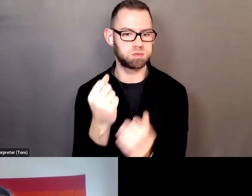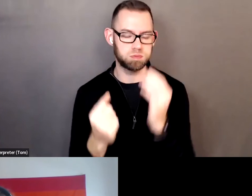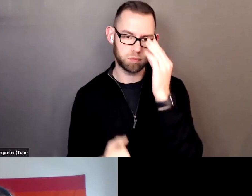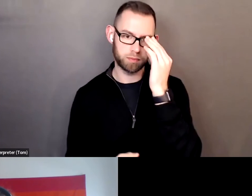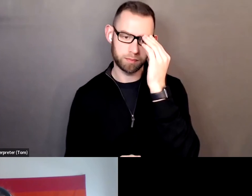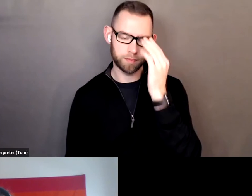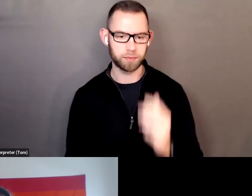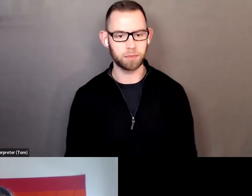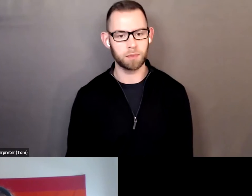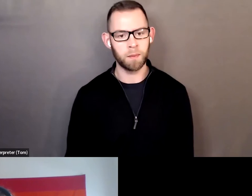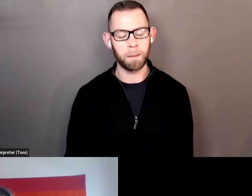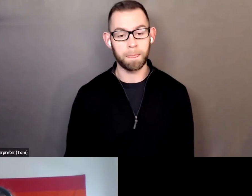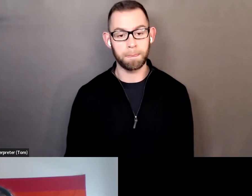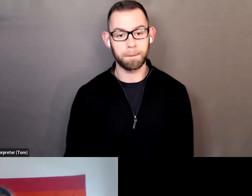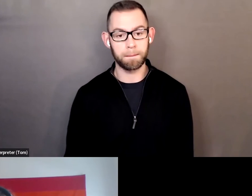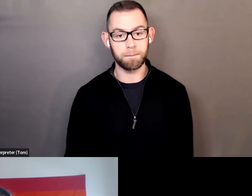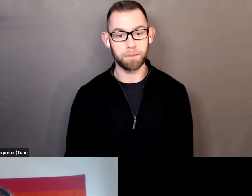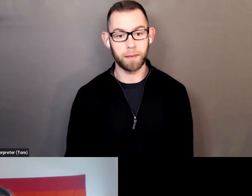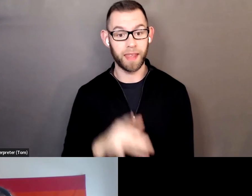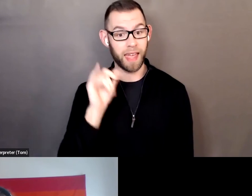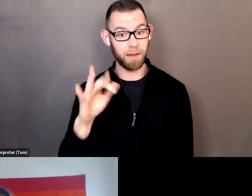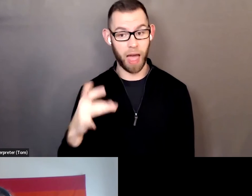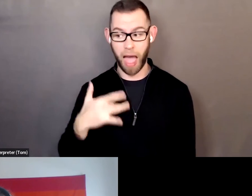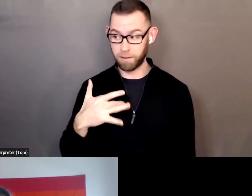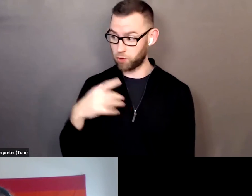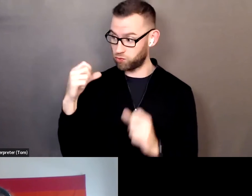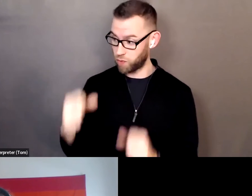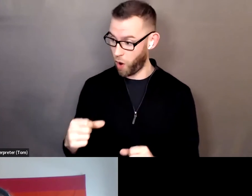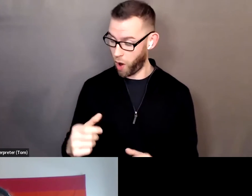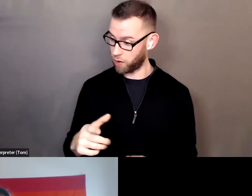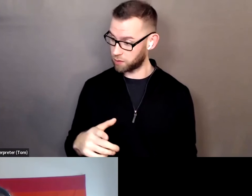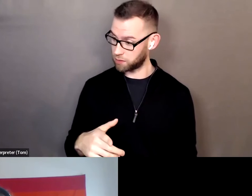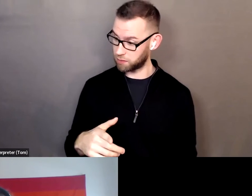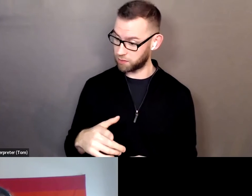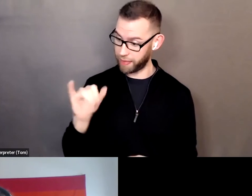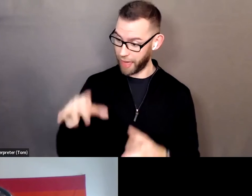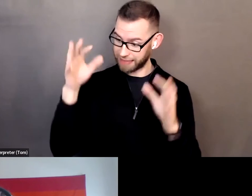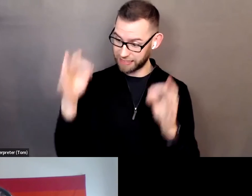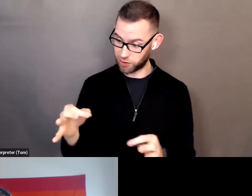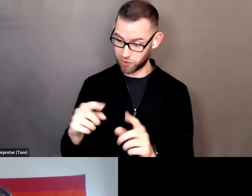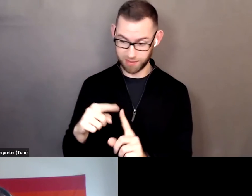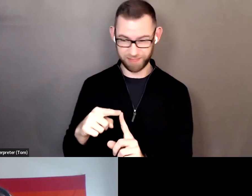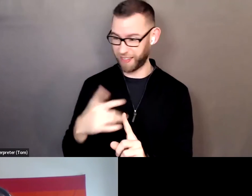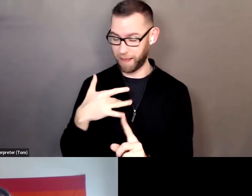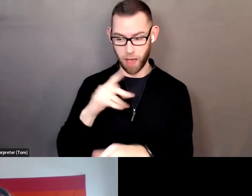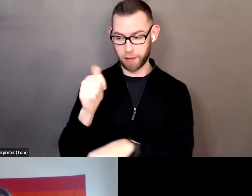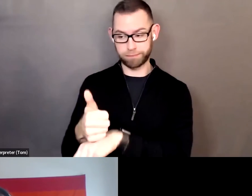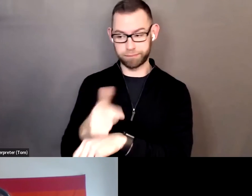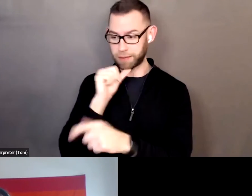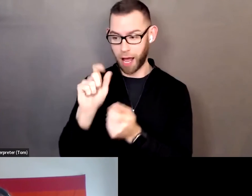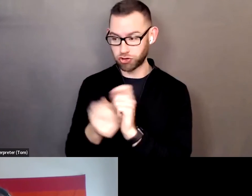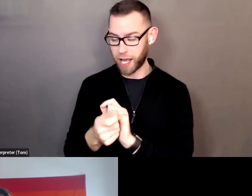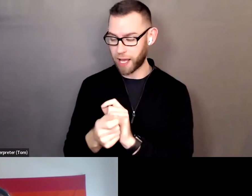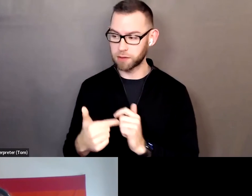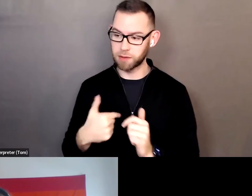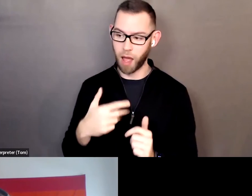a student to do that if I feel really strongly that that decision isn't going to change. So I'm not going to tell them to do this kind